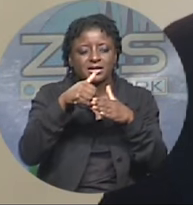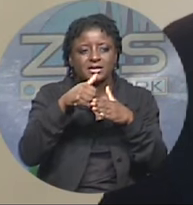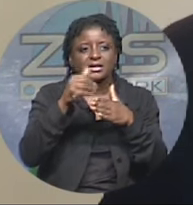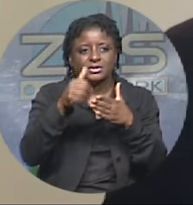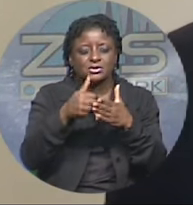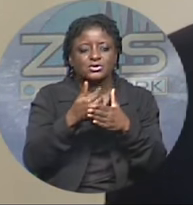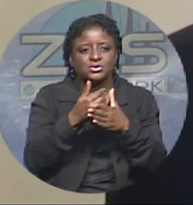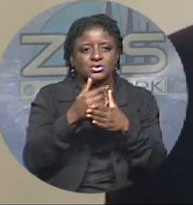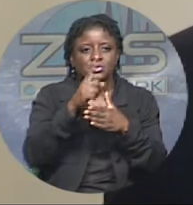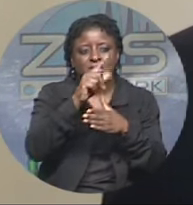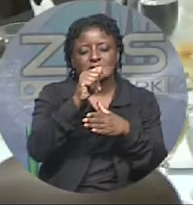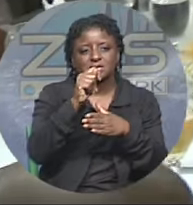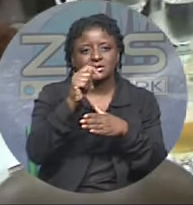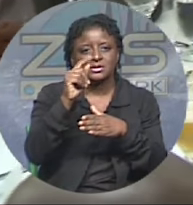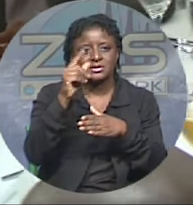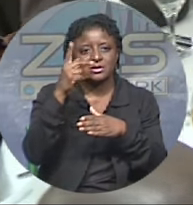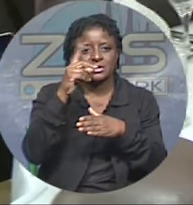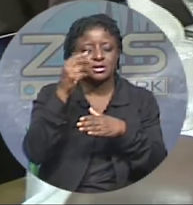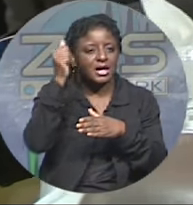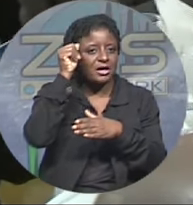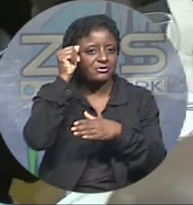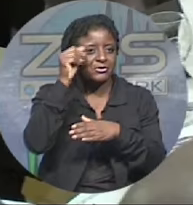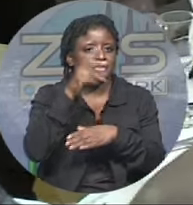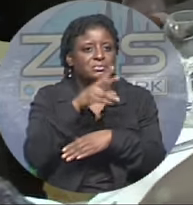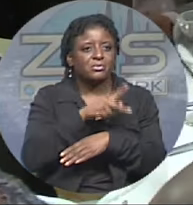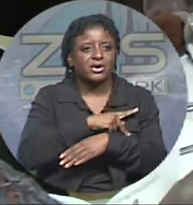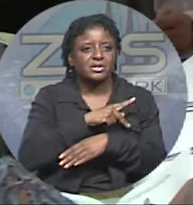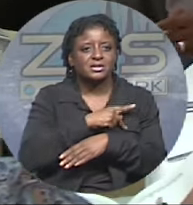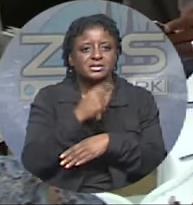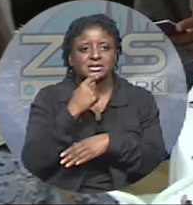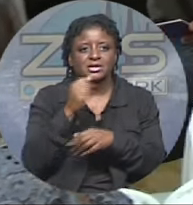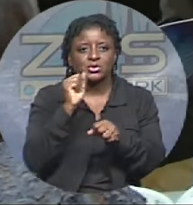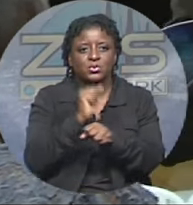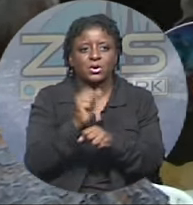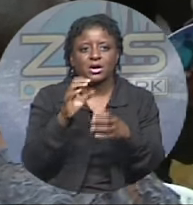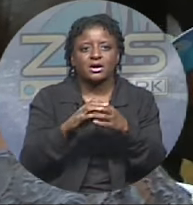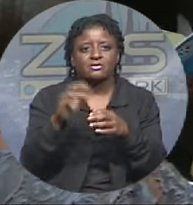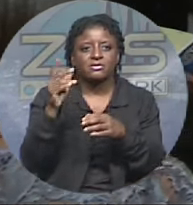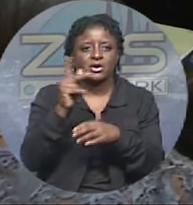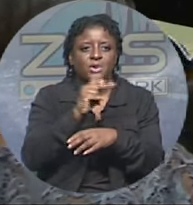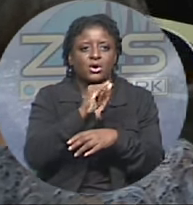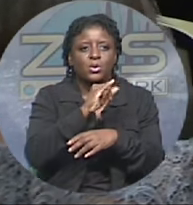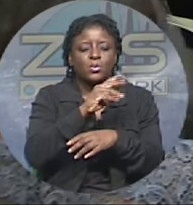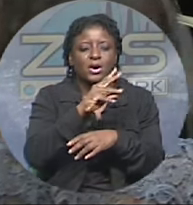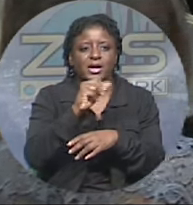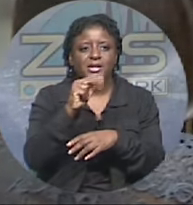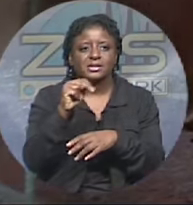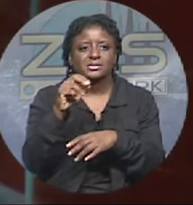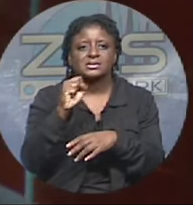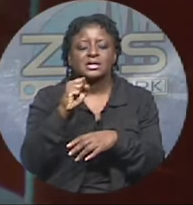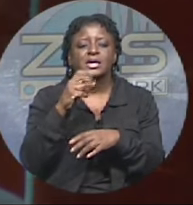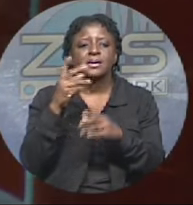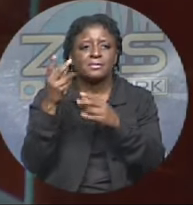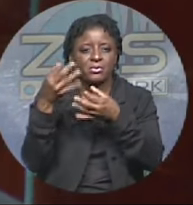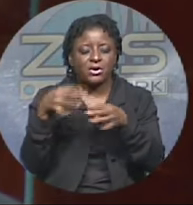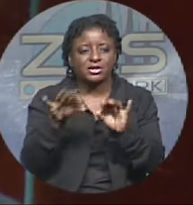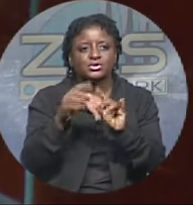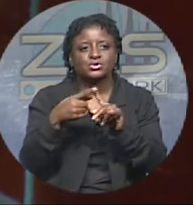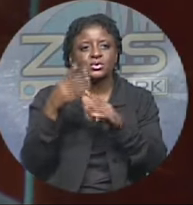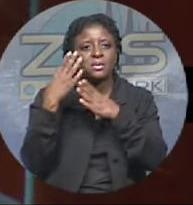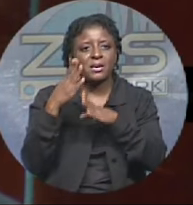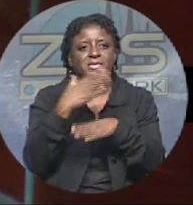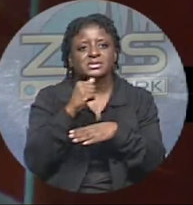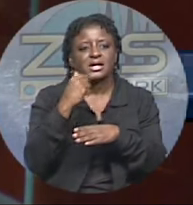Lieutenant Governor Alfred Poitier, who said the work of Kiwanis is not only important to the Bahamas, but to the world. They are